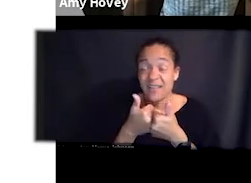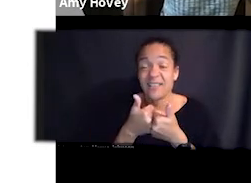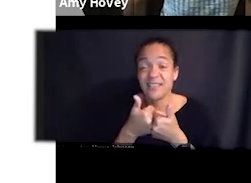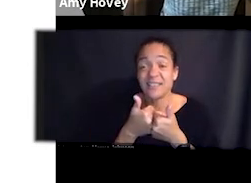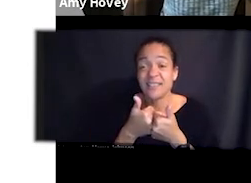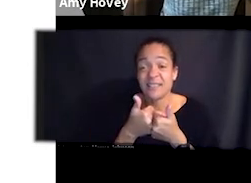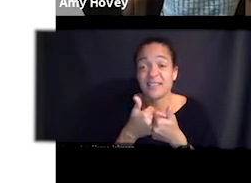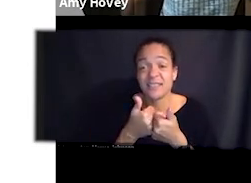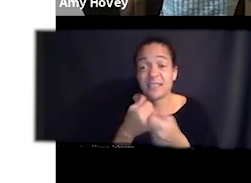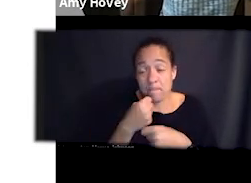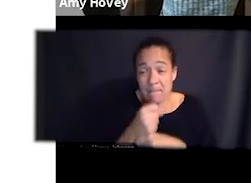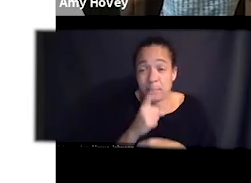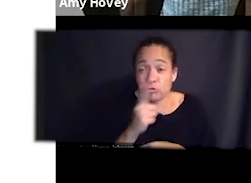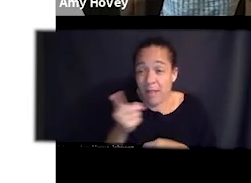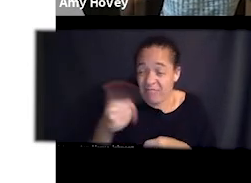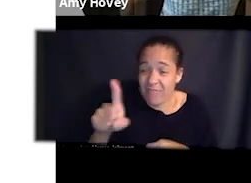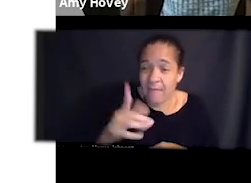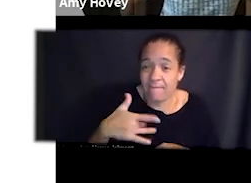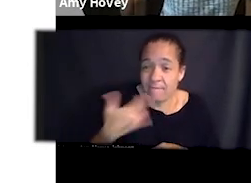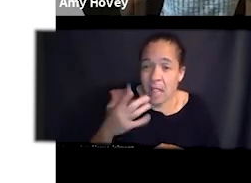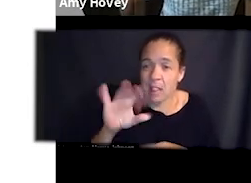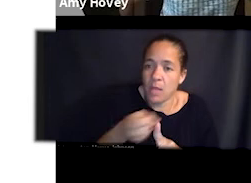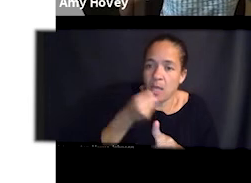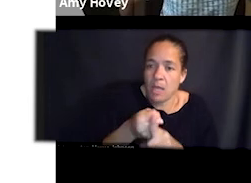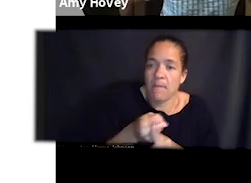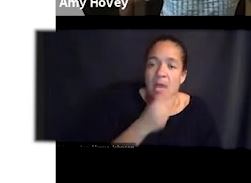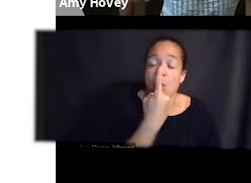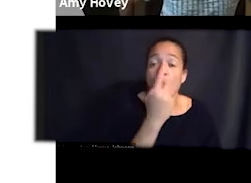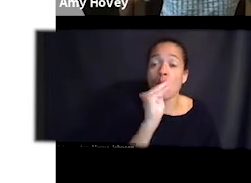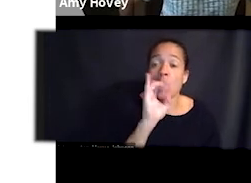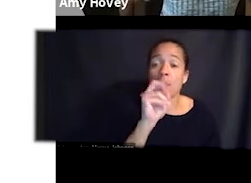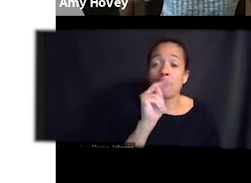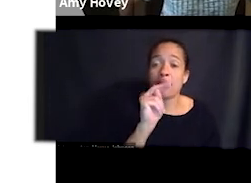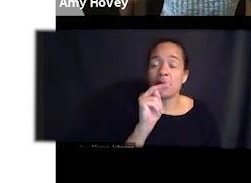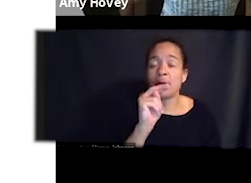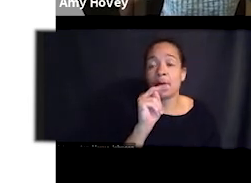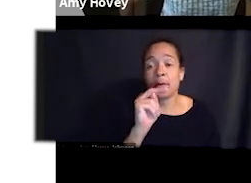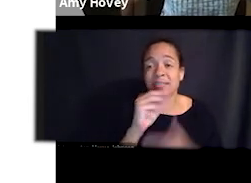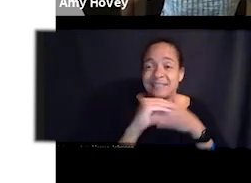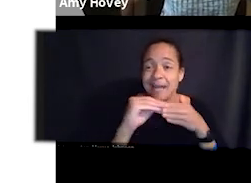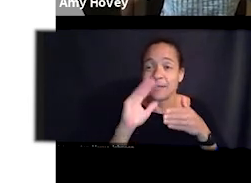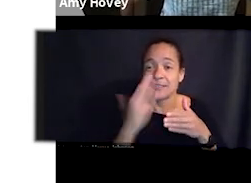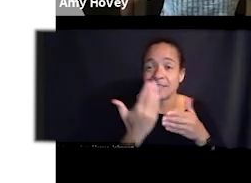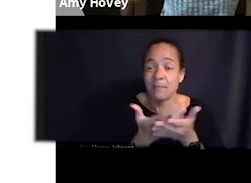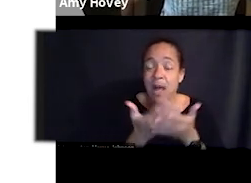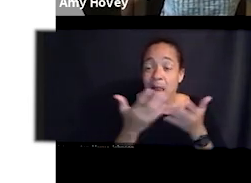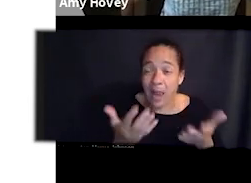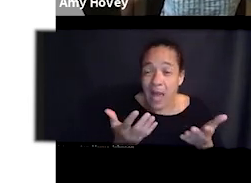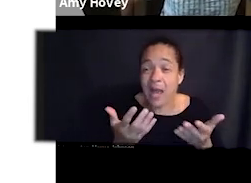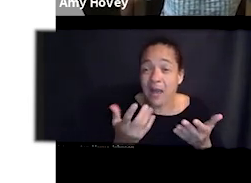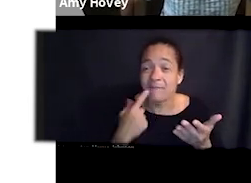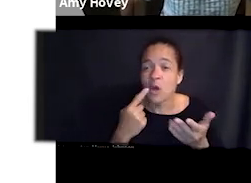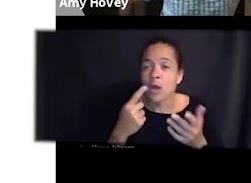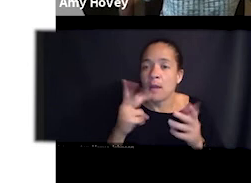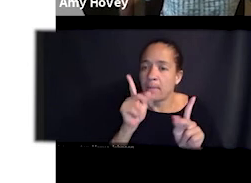people feel the impact. $1 million seems like a lot to most community residents in Flint, but